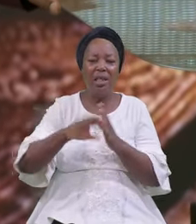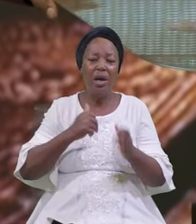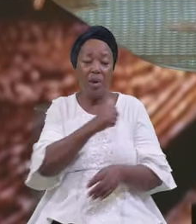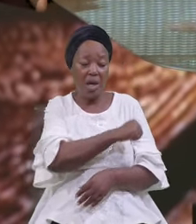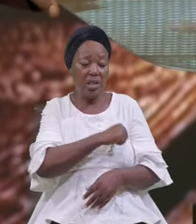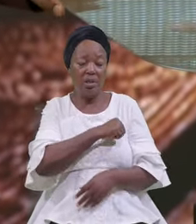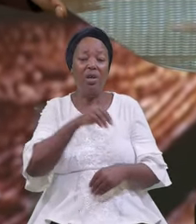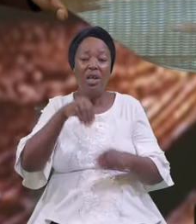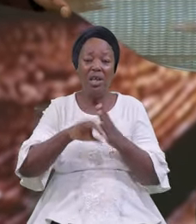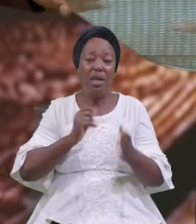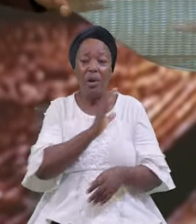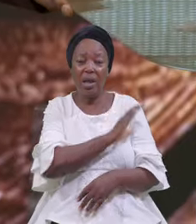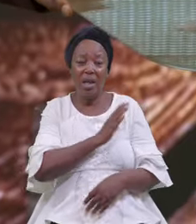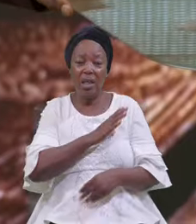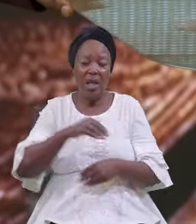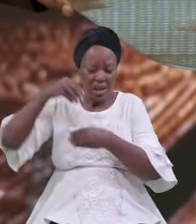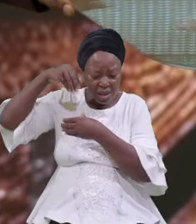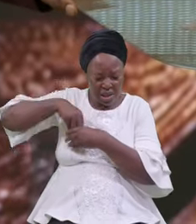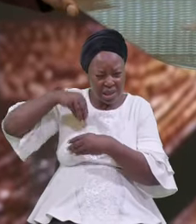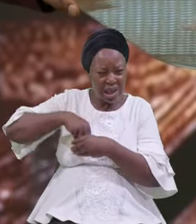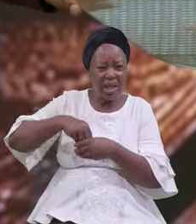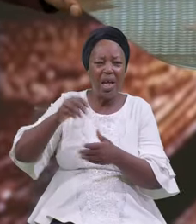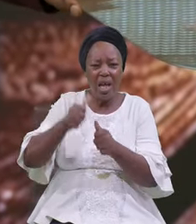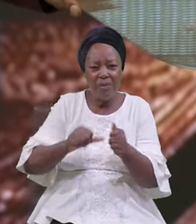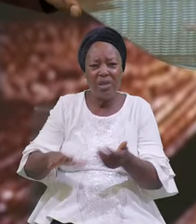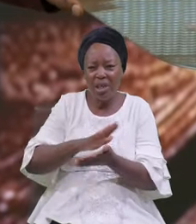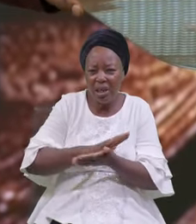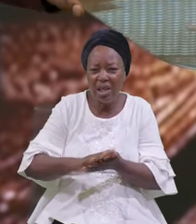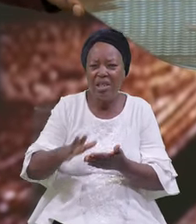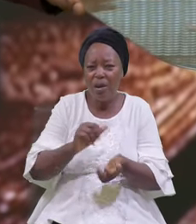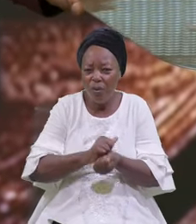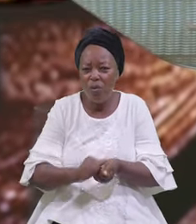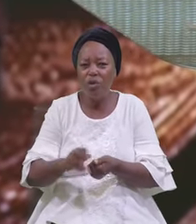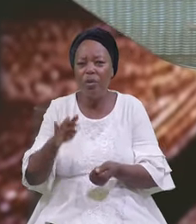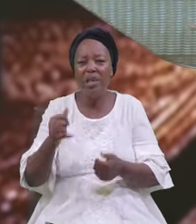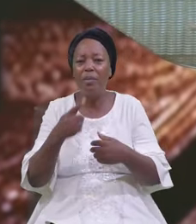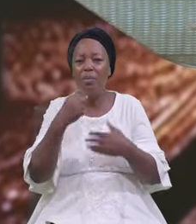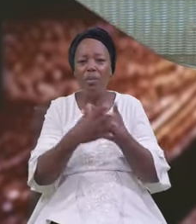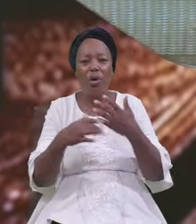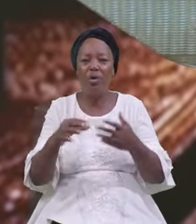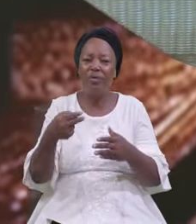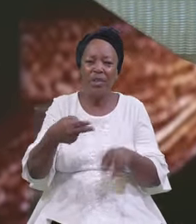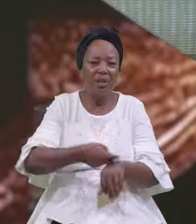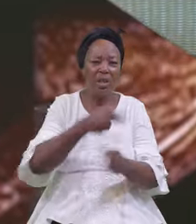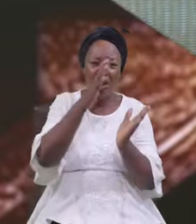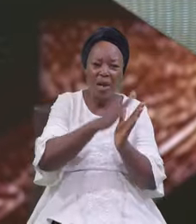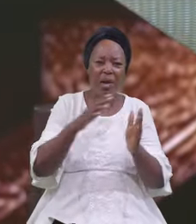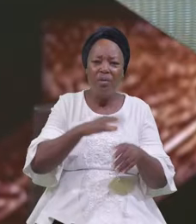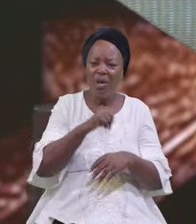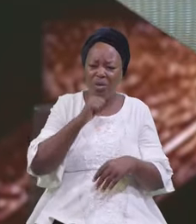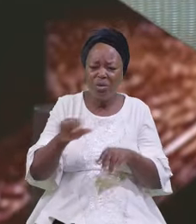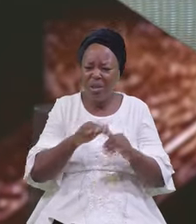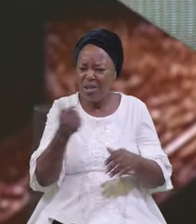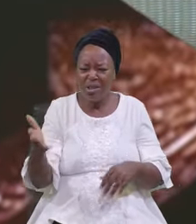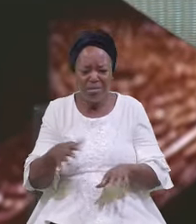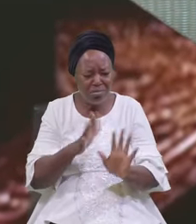conduct, character, on the inside, everything cleansed and washed by the blood of the Lamb. And you're not doing anything